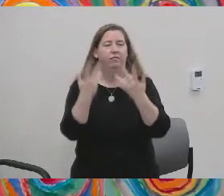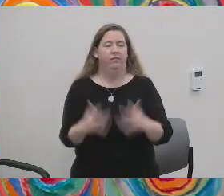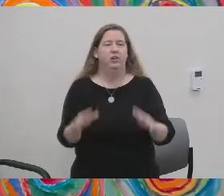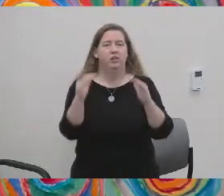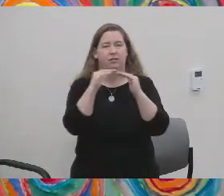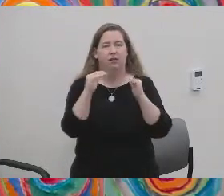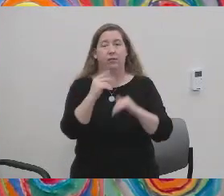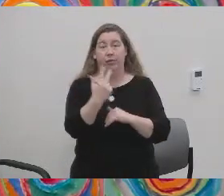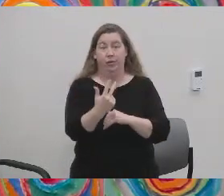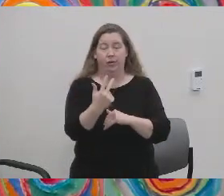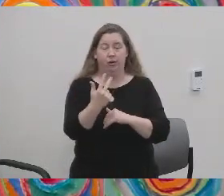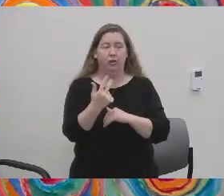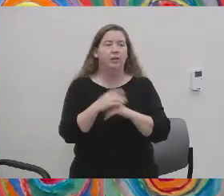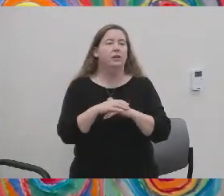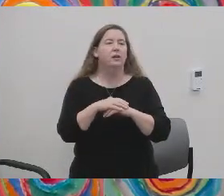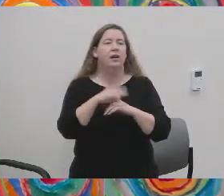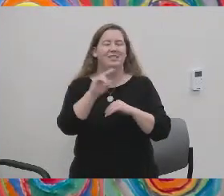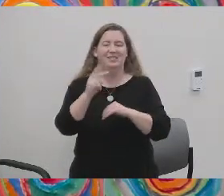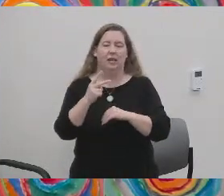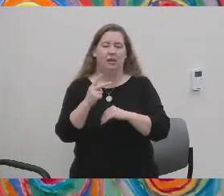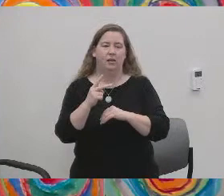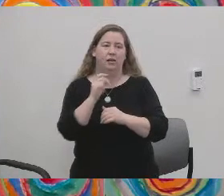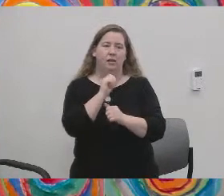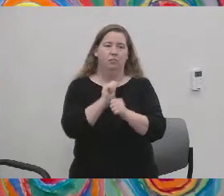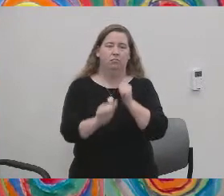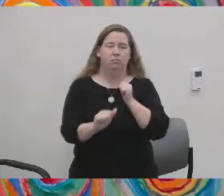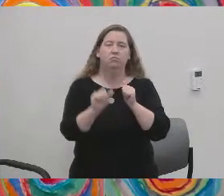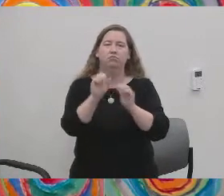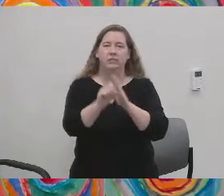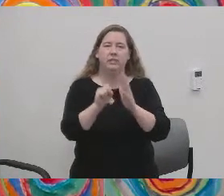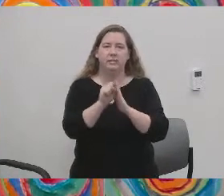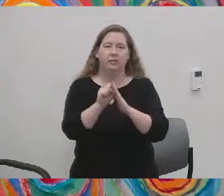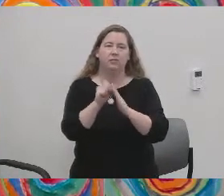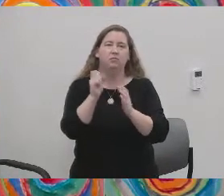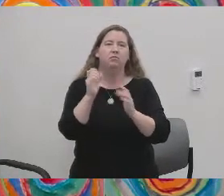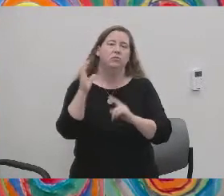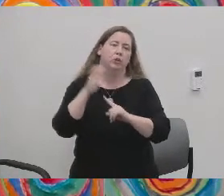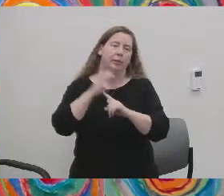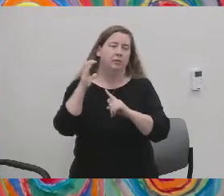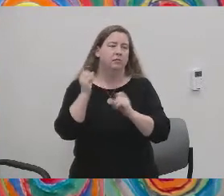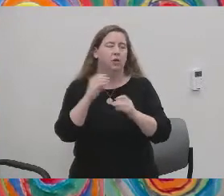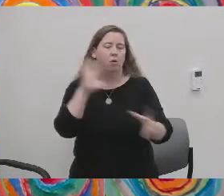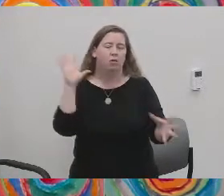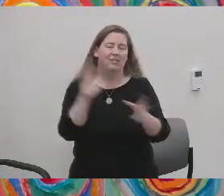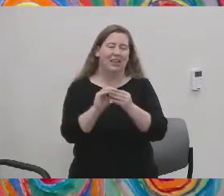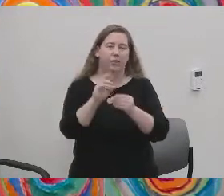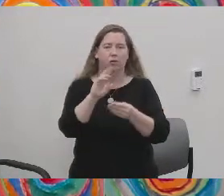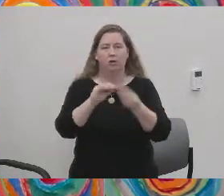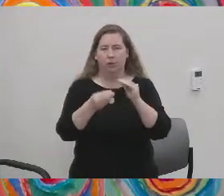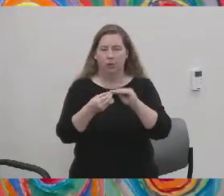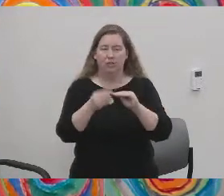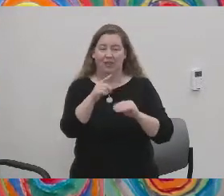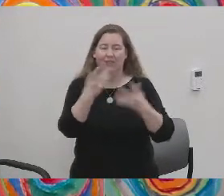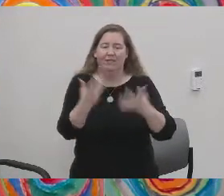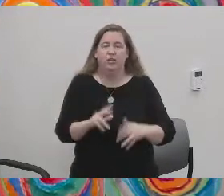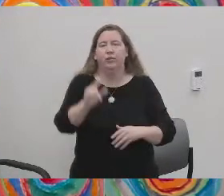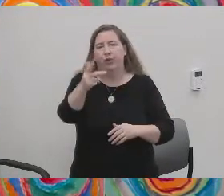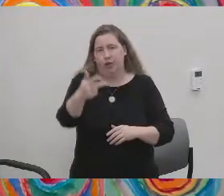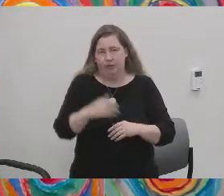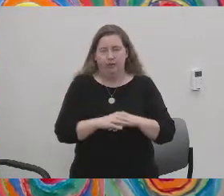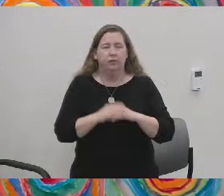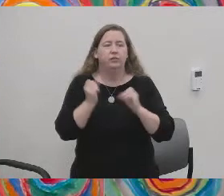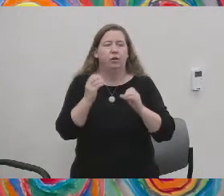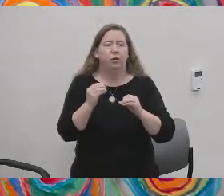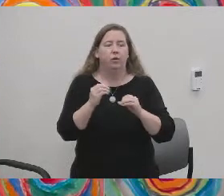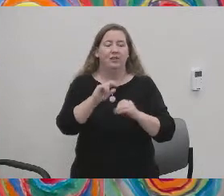and second in the postseason tournament. Those two components are put together for a final rankings overall, which they finished third. Like I said, the